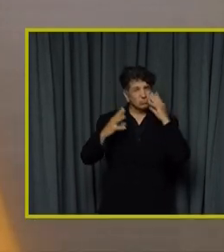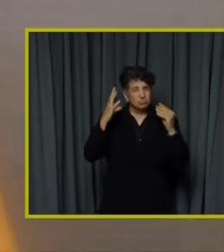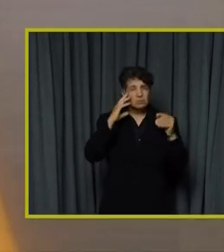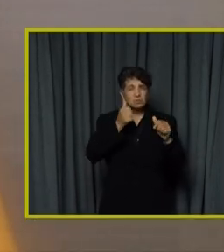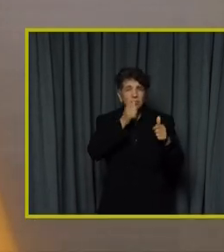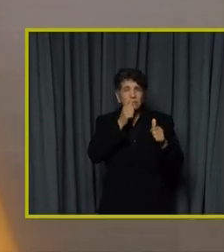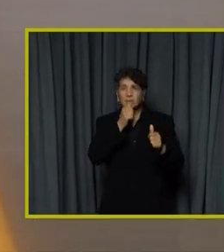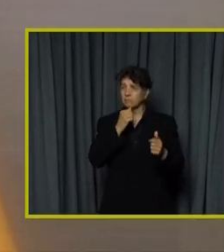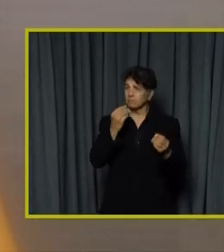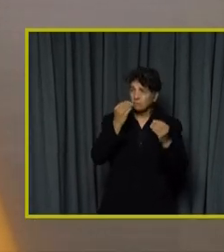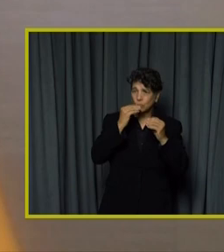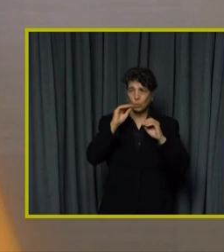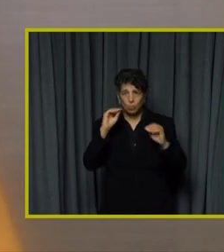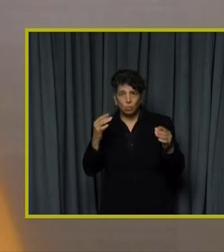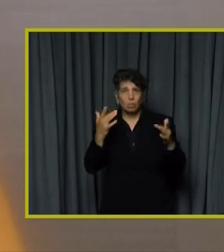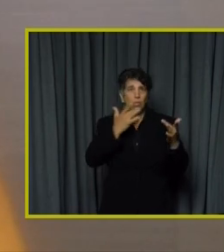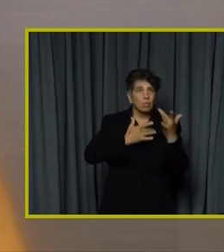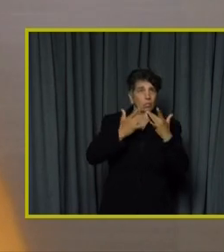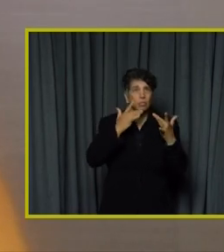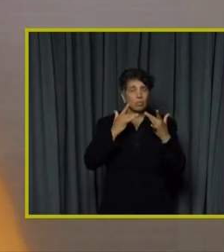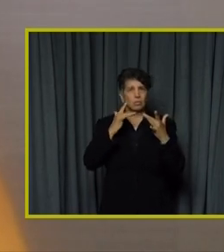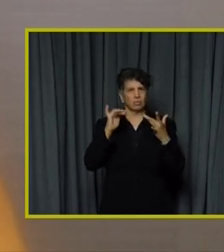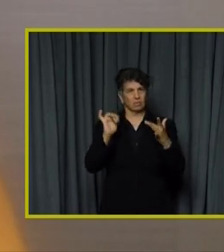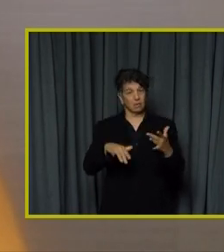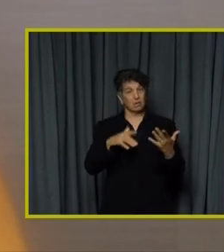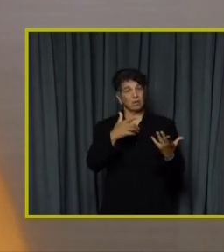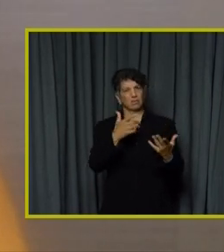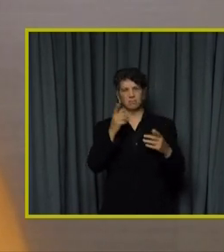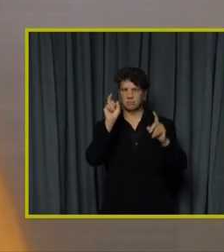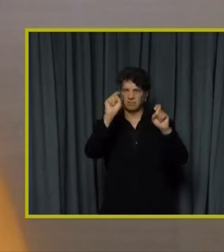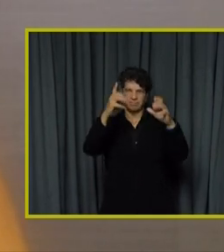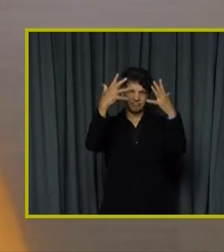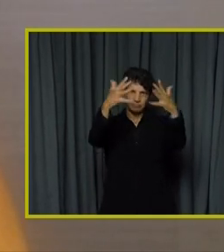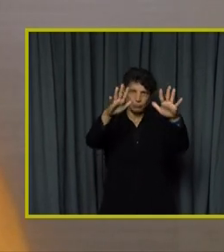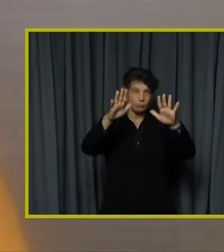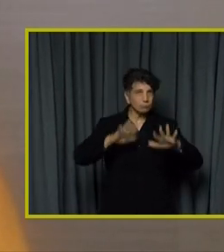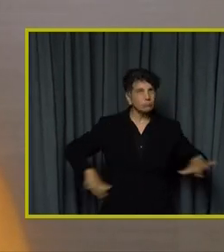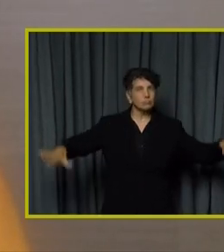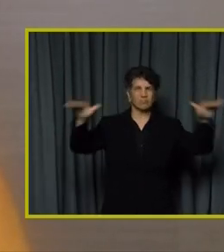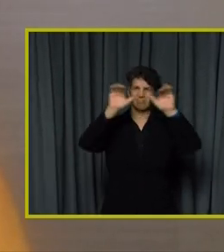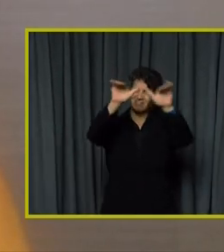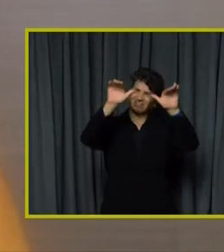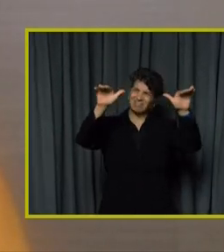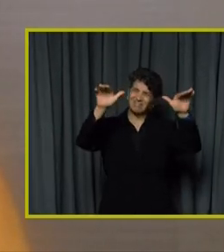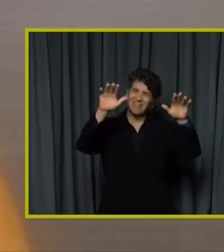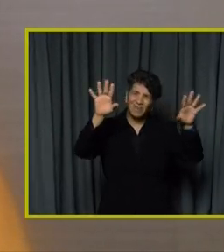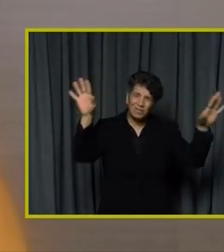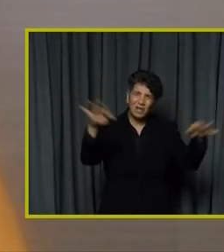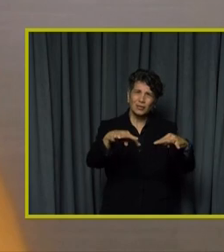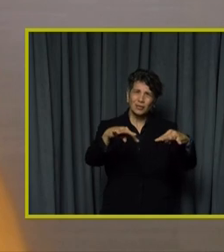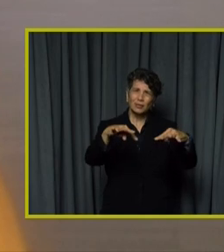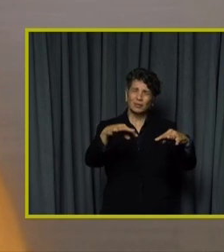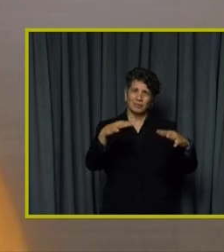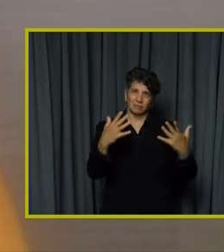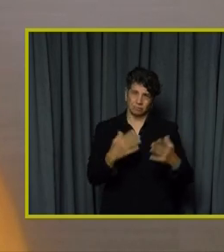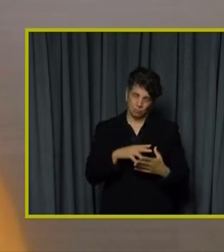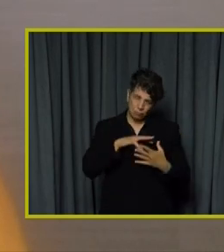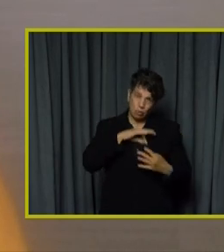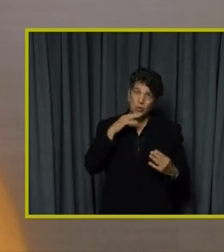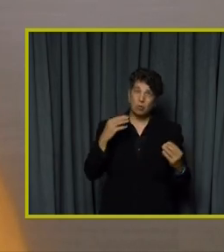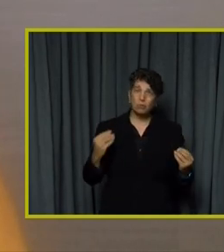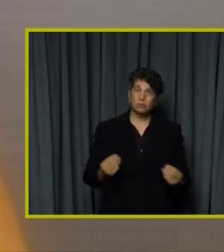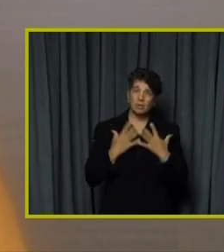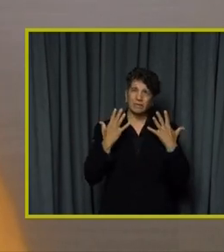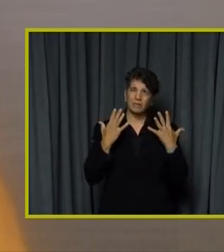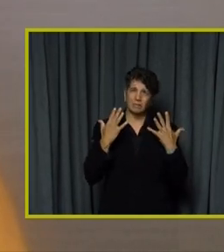for moral revival. Did you know that nearly 39 million children in this nation are poor or living